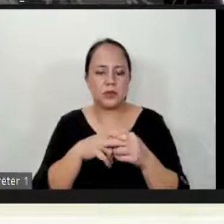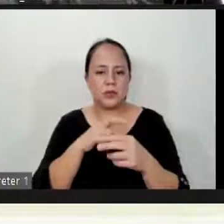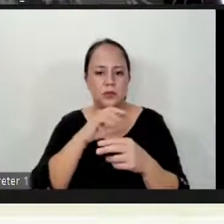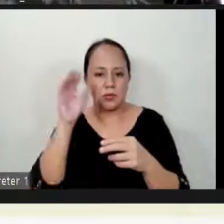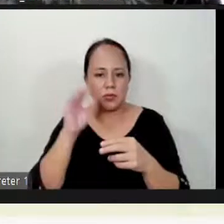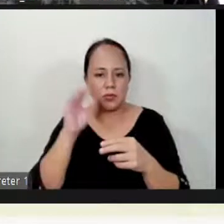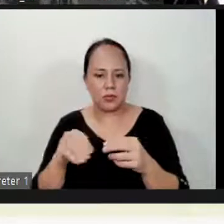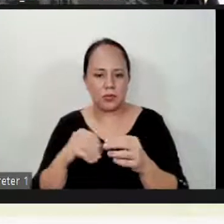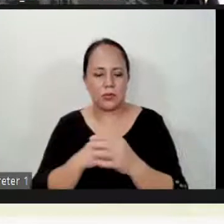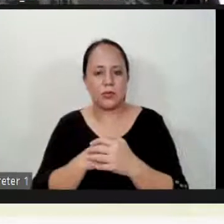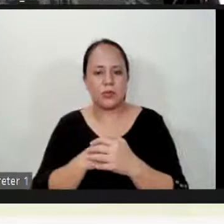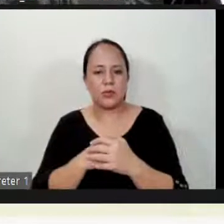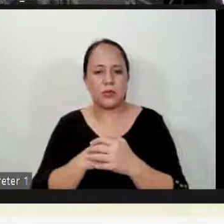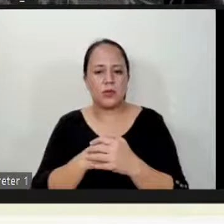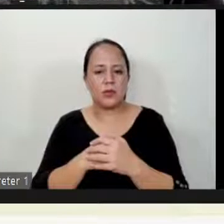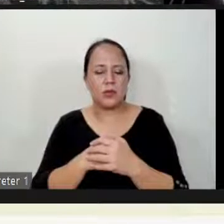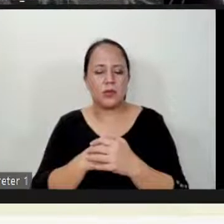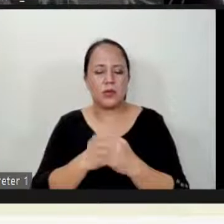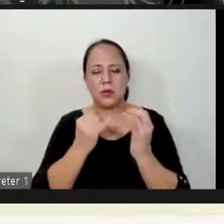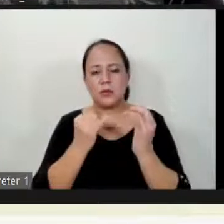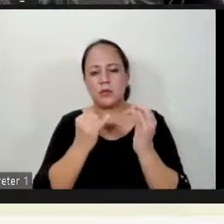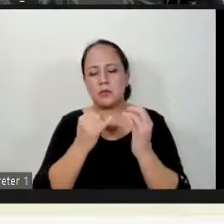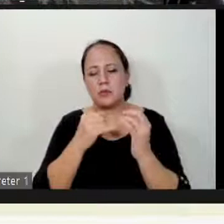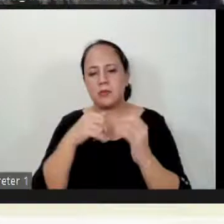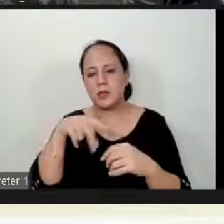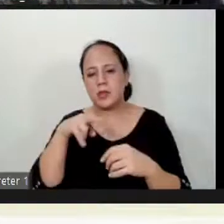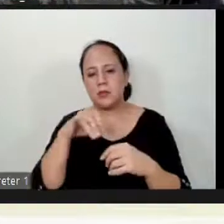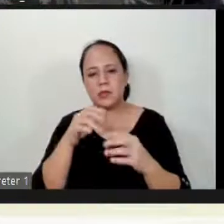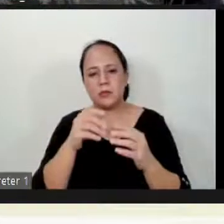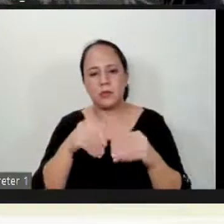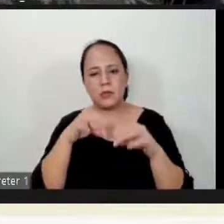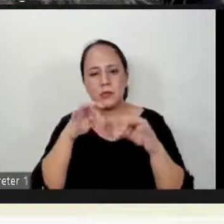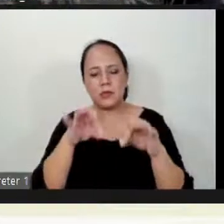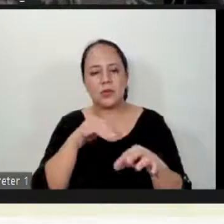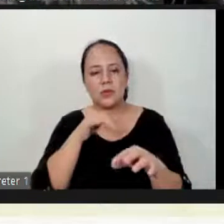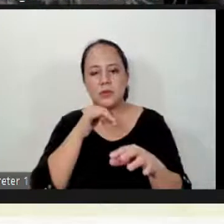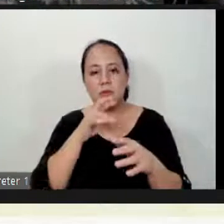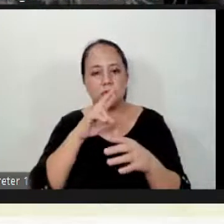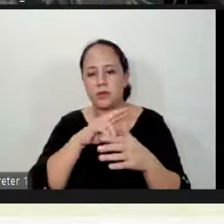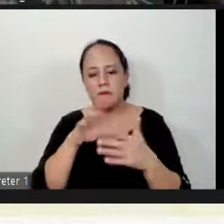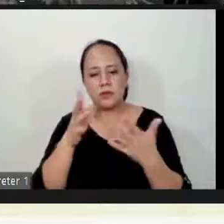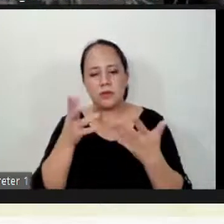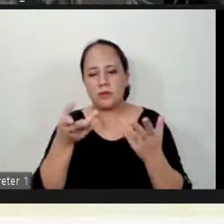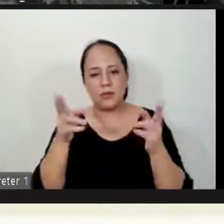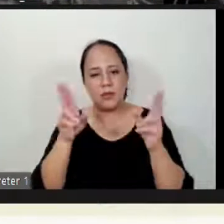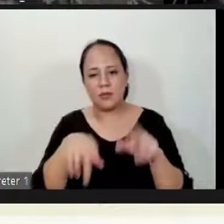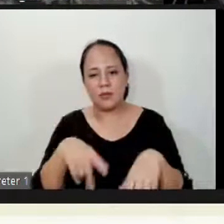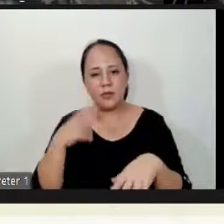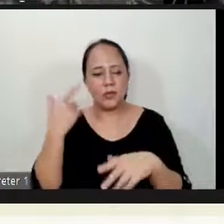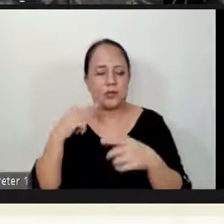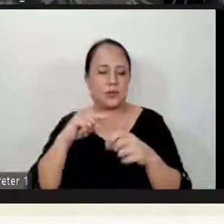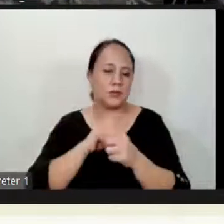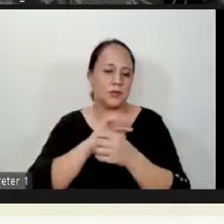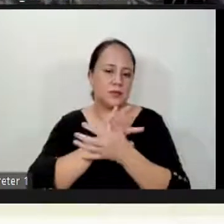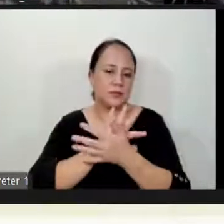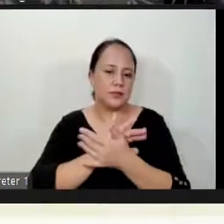of premium contributions. But this also did not materialize since the start of the